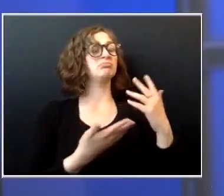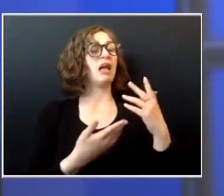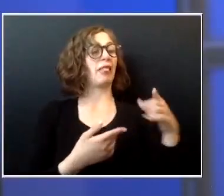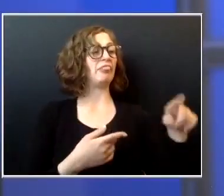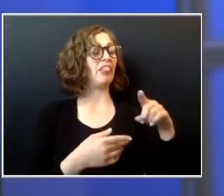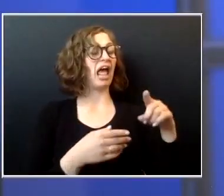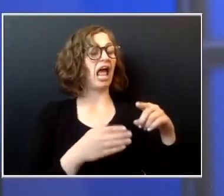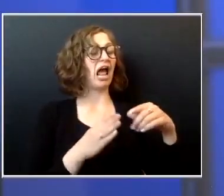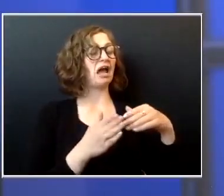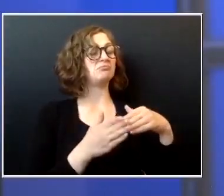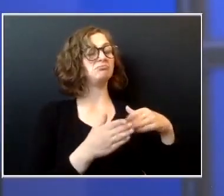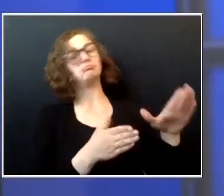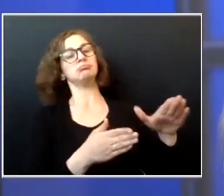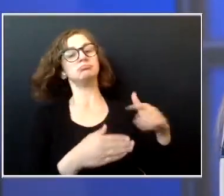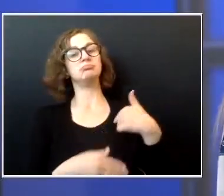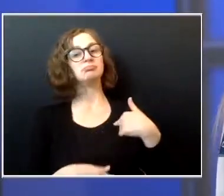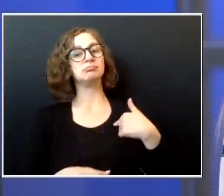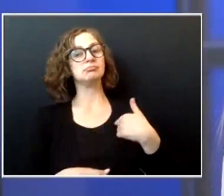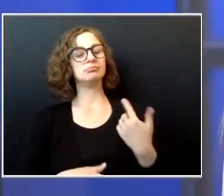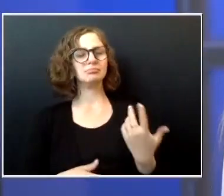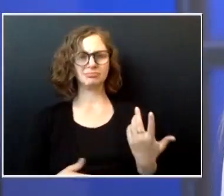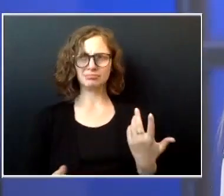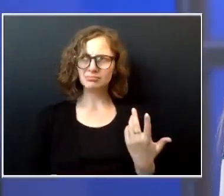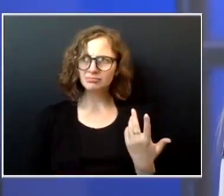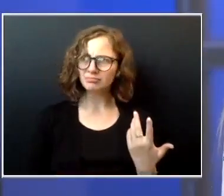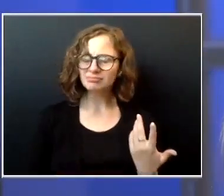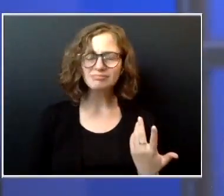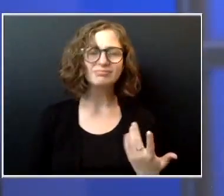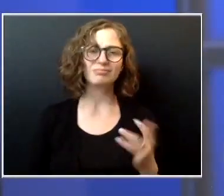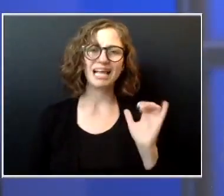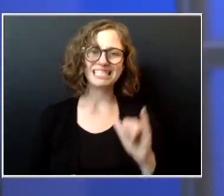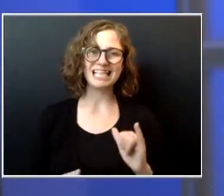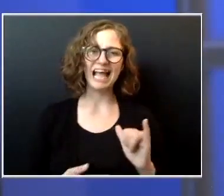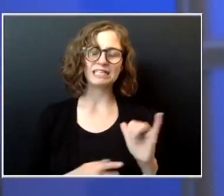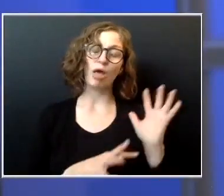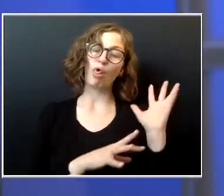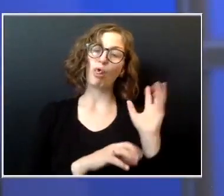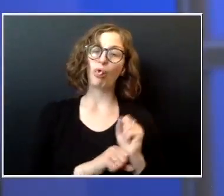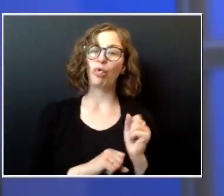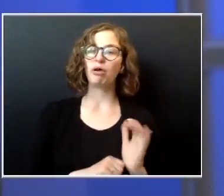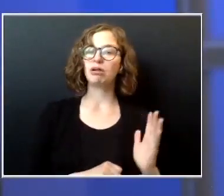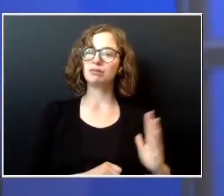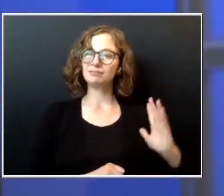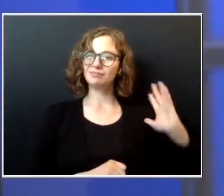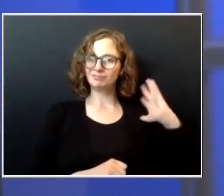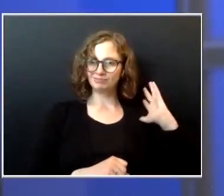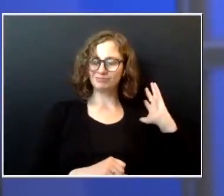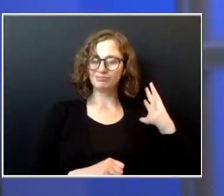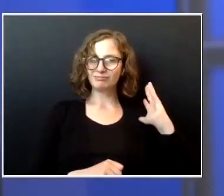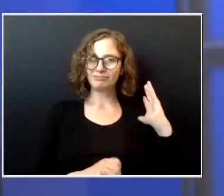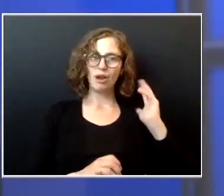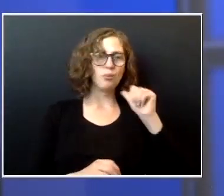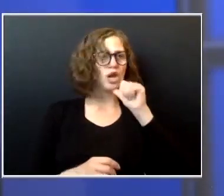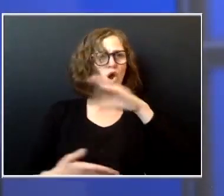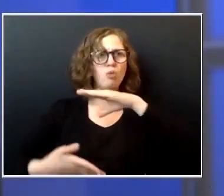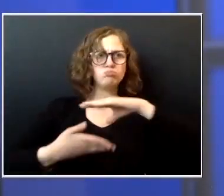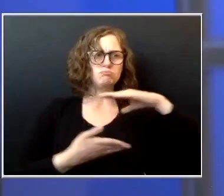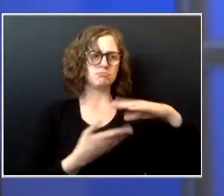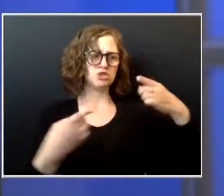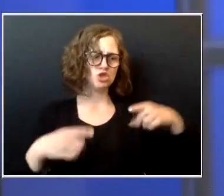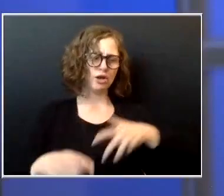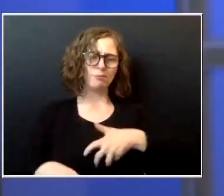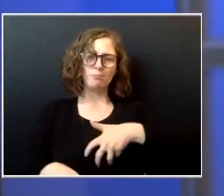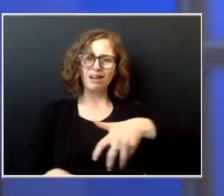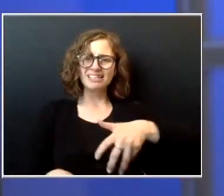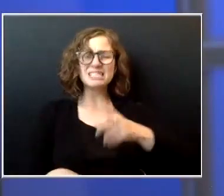that historically has been kind of traditional, standard of care in some practices. And the reality is, if a patient is at